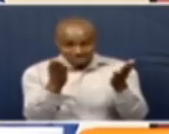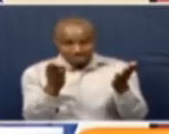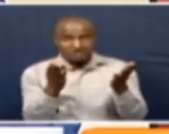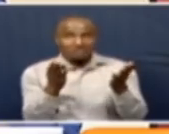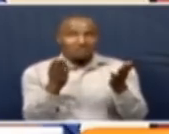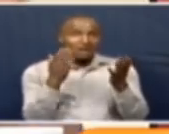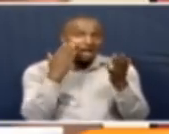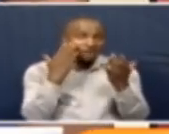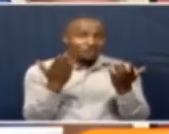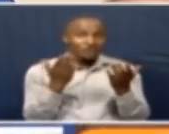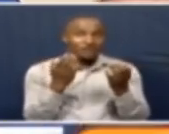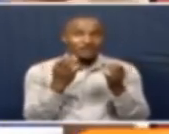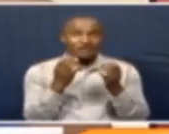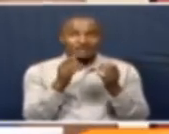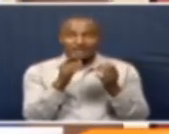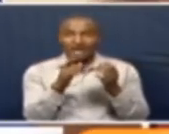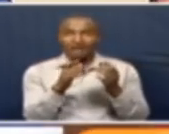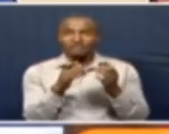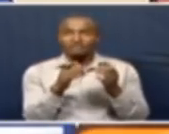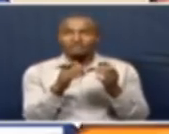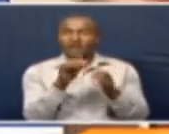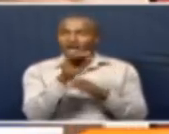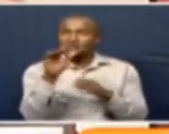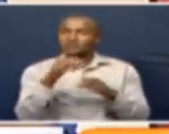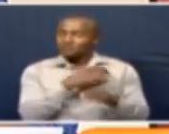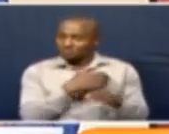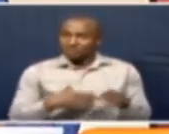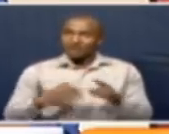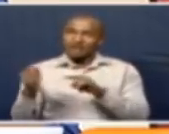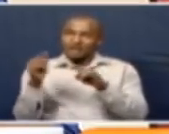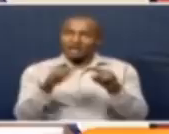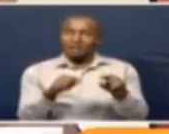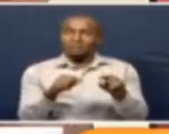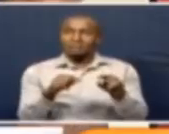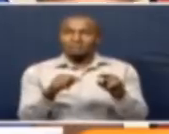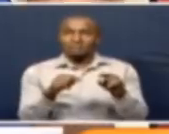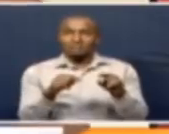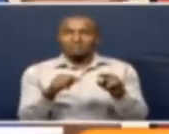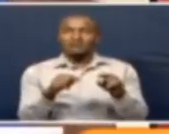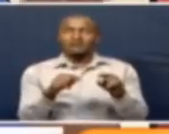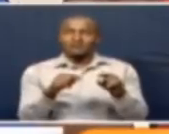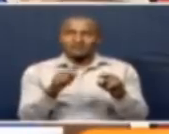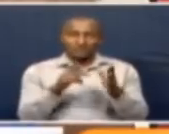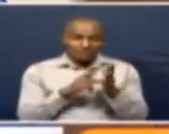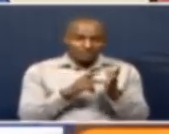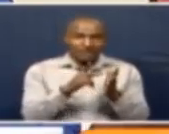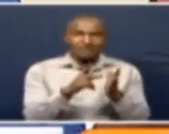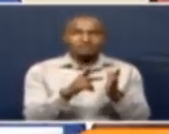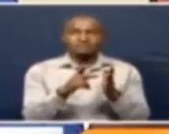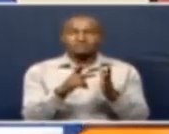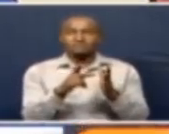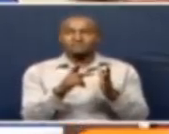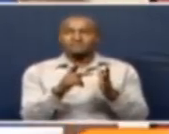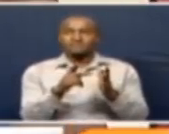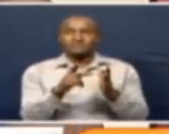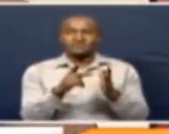boy band is the one that actually went out asking for models to come and appear in their videos, and that they will get food and drinks and the